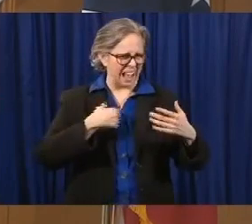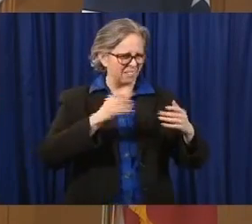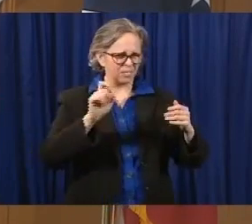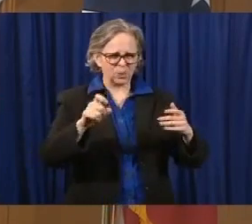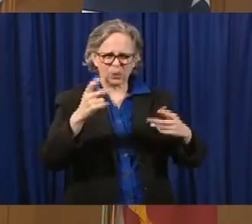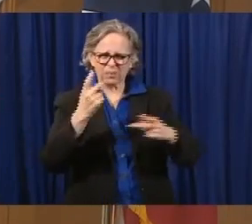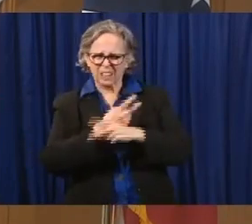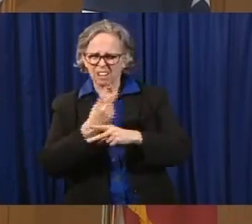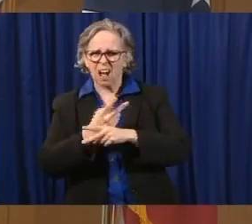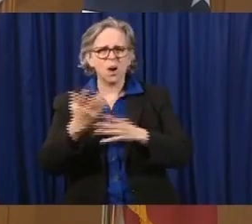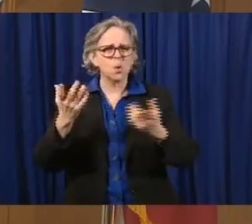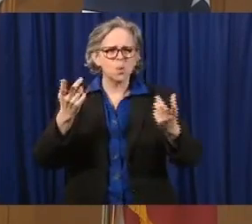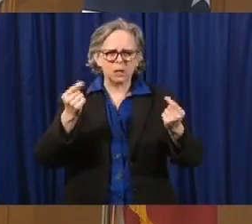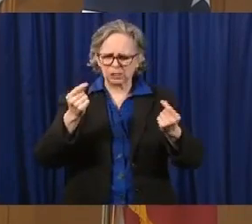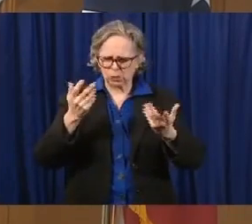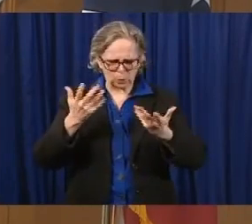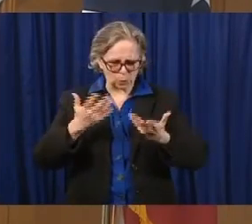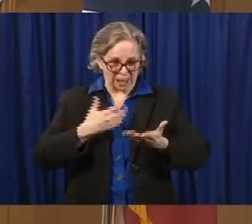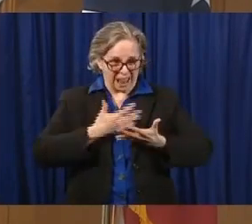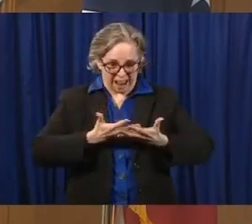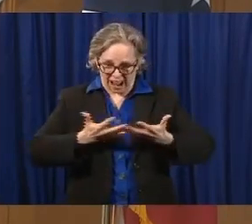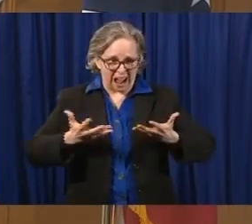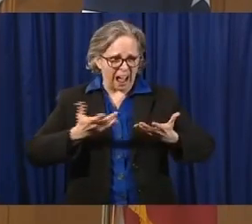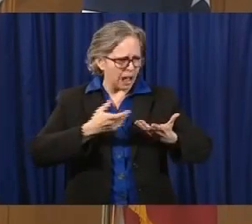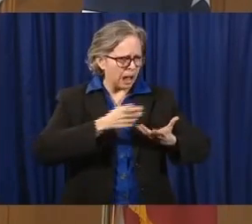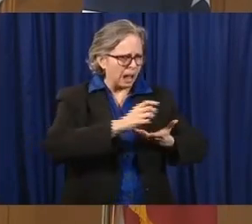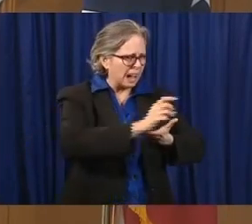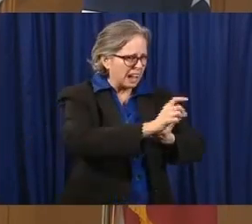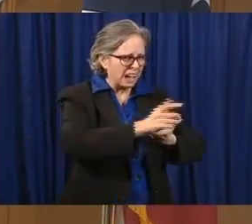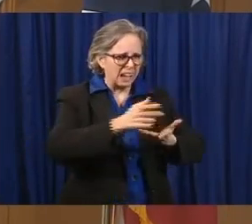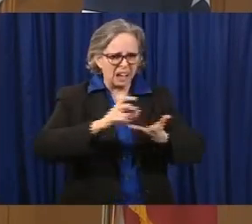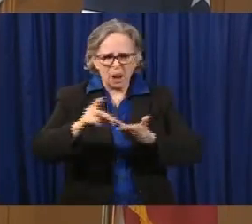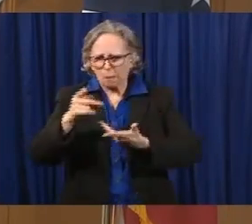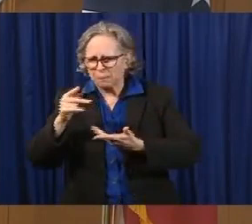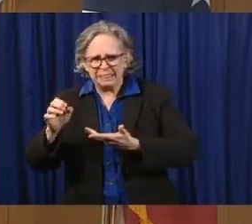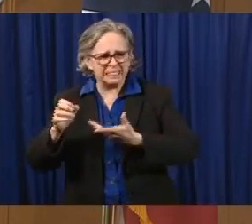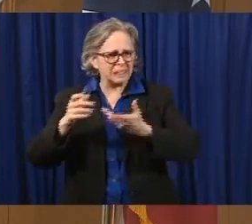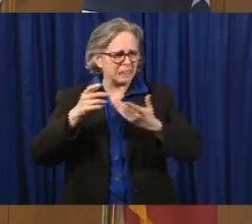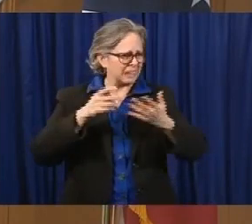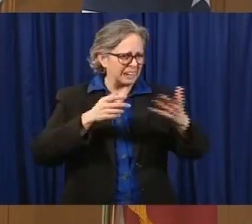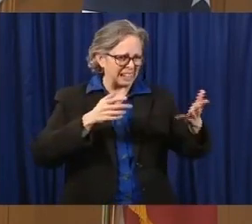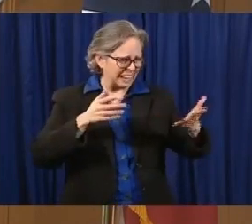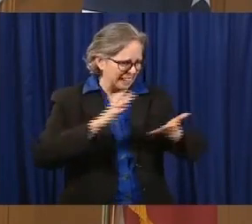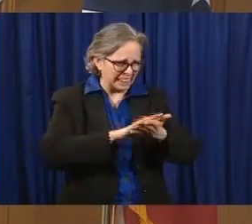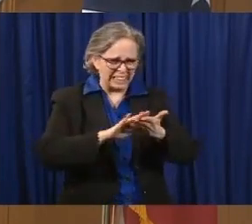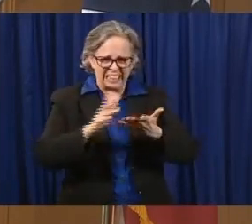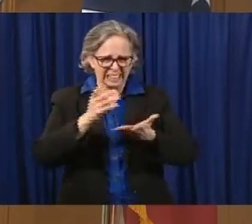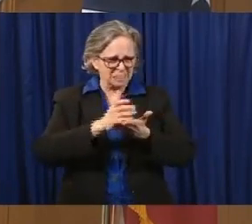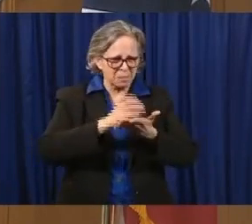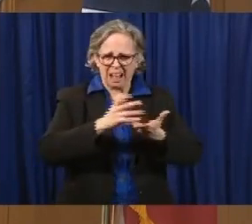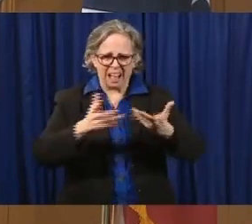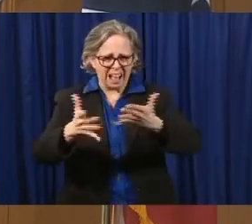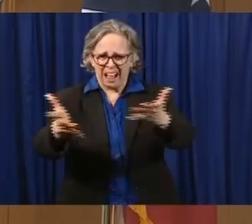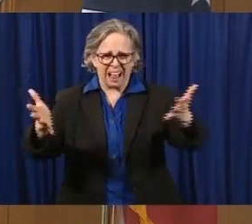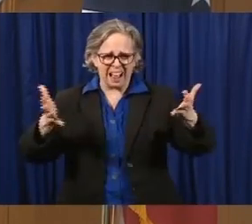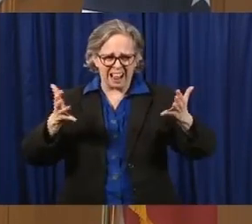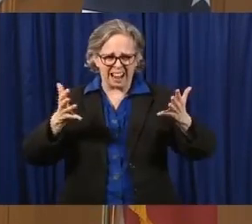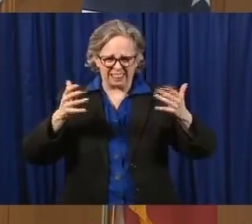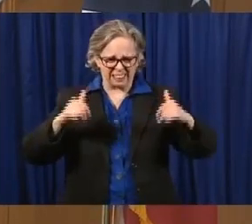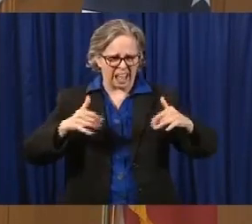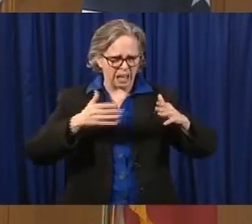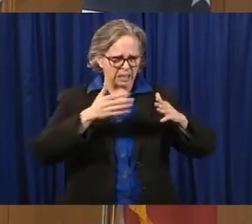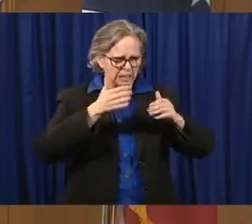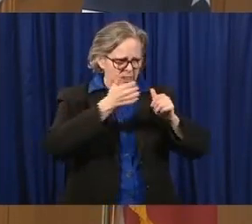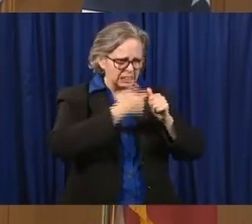to get into Ohio, the ventilators and the other things that we hear about on the news and every state is trying to do. Sometimes